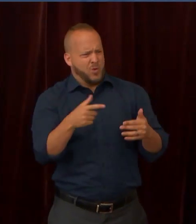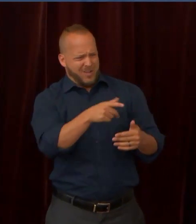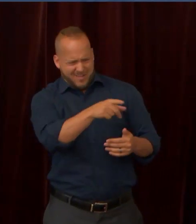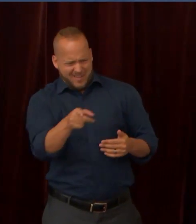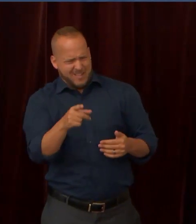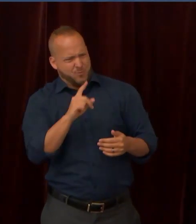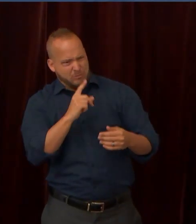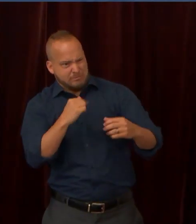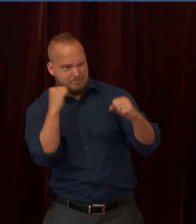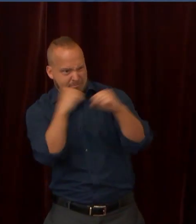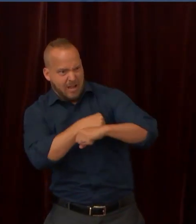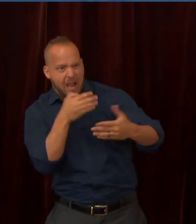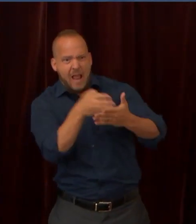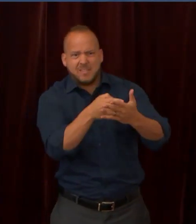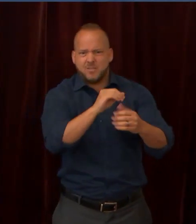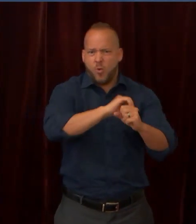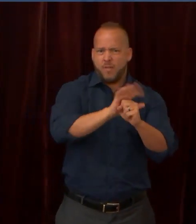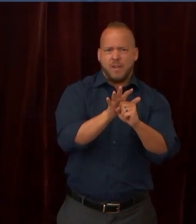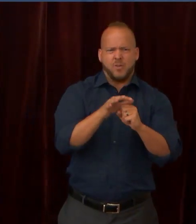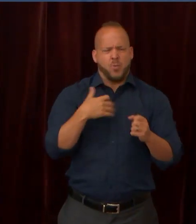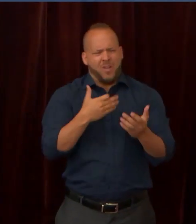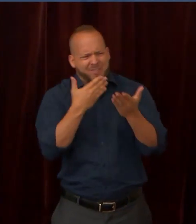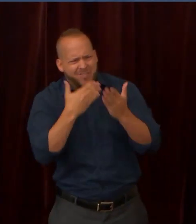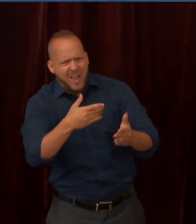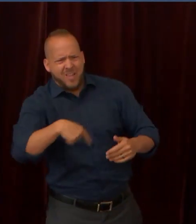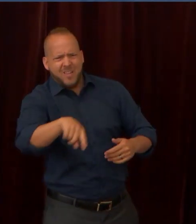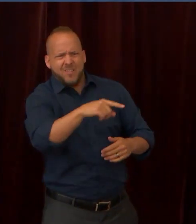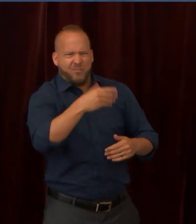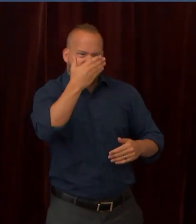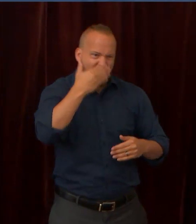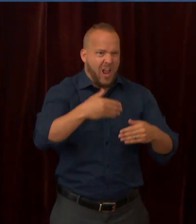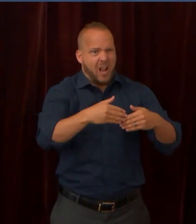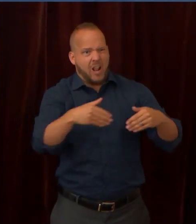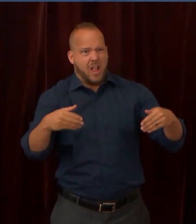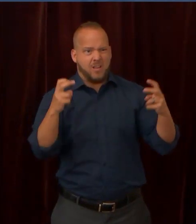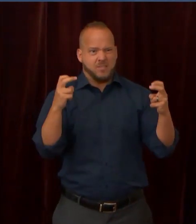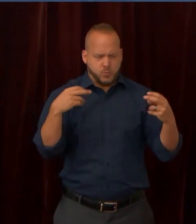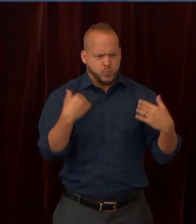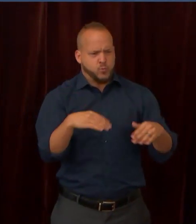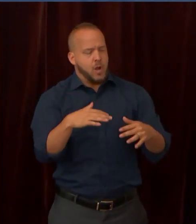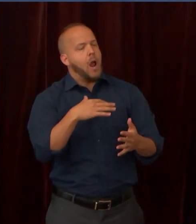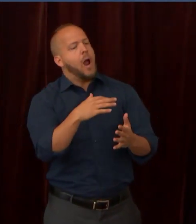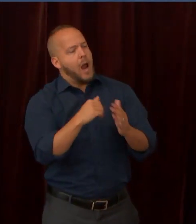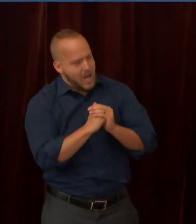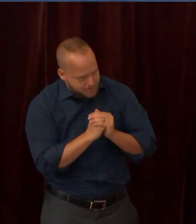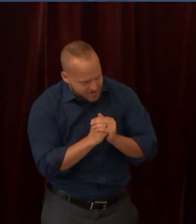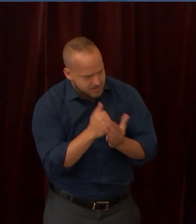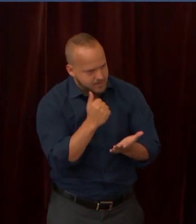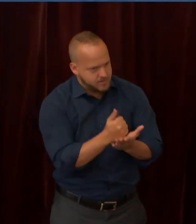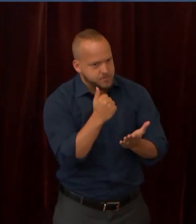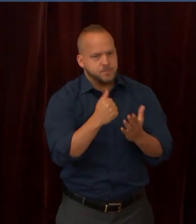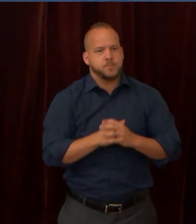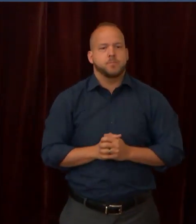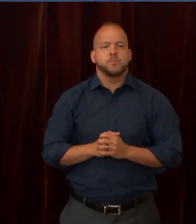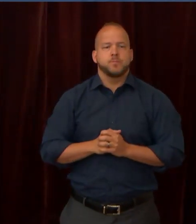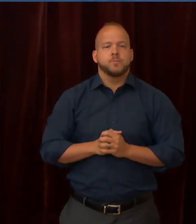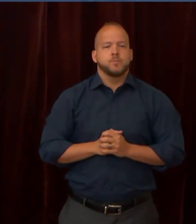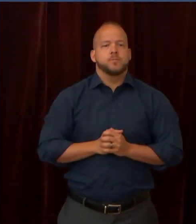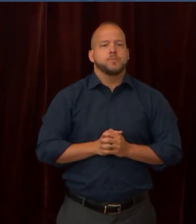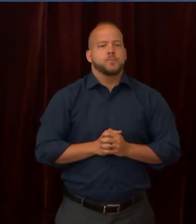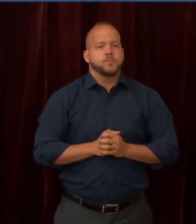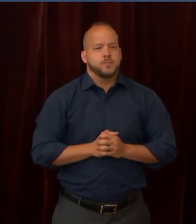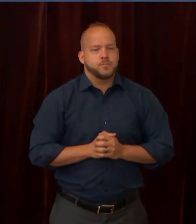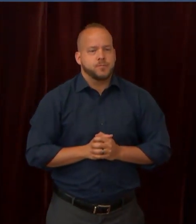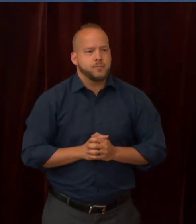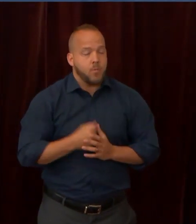Amen. Thank you, Yosef. Before Shelley speaks, you just made me think of something I want to say, and that is that one of